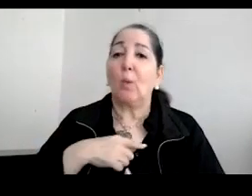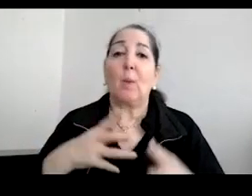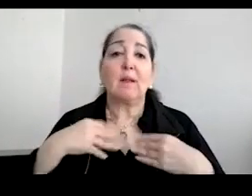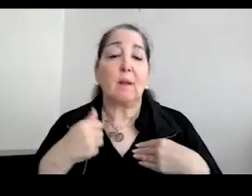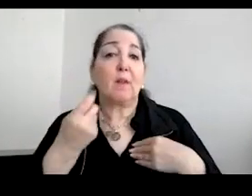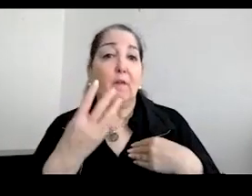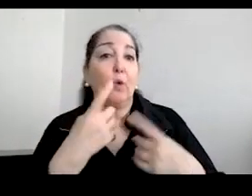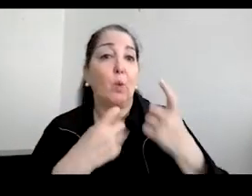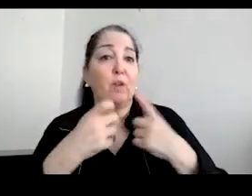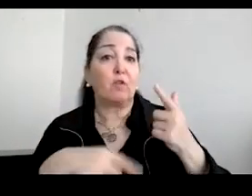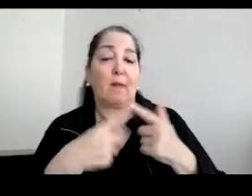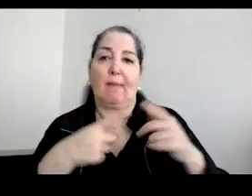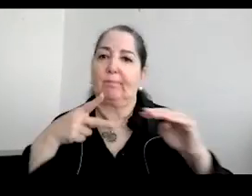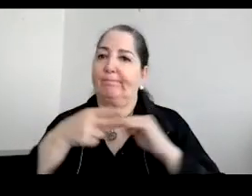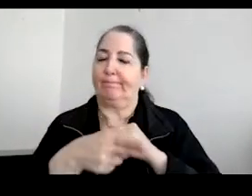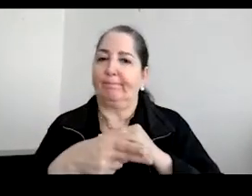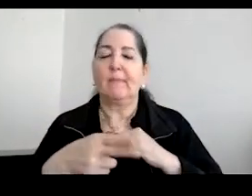day. One question that came in was,